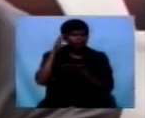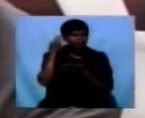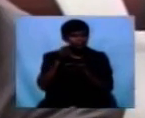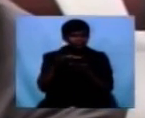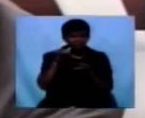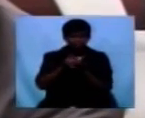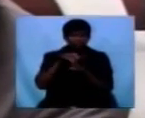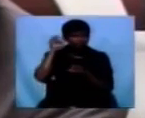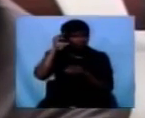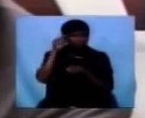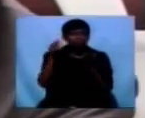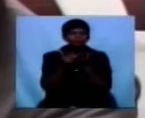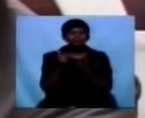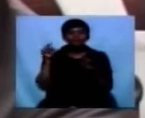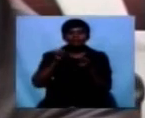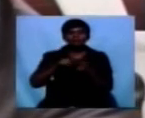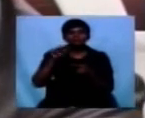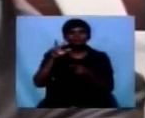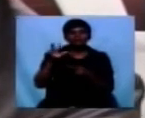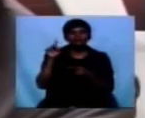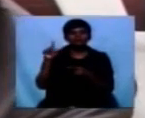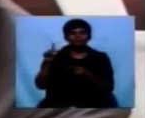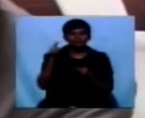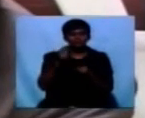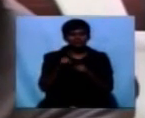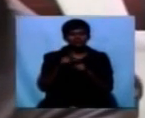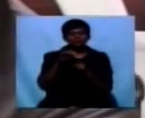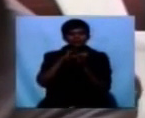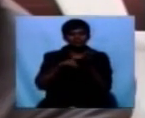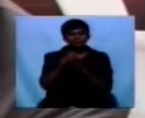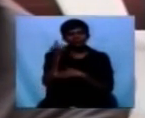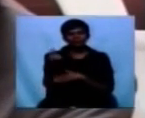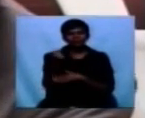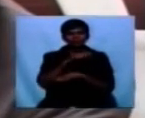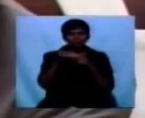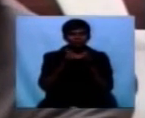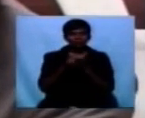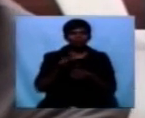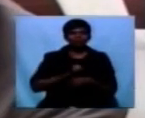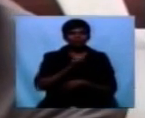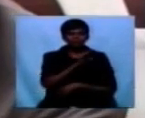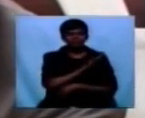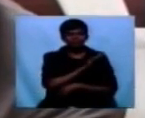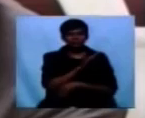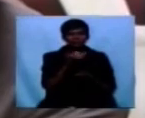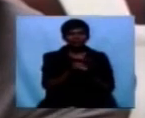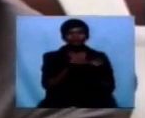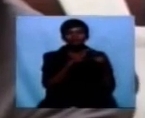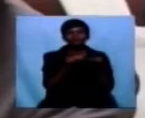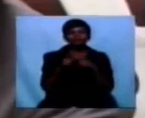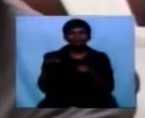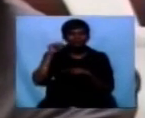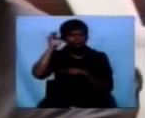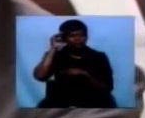the new ministry until 31st December. So that come January 1, all the staff in these various ministries